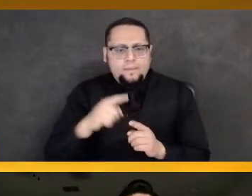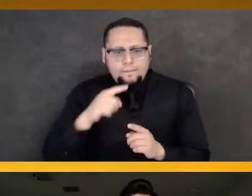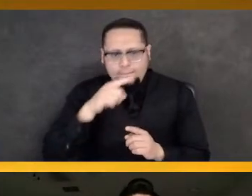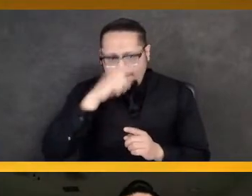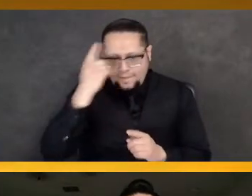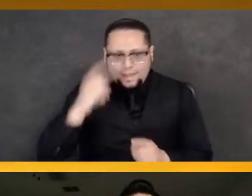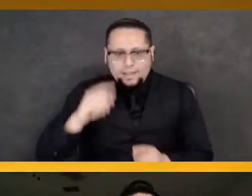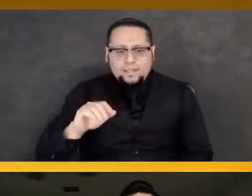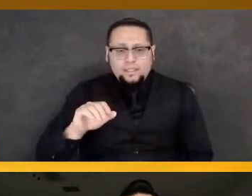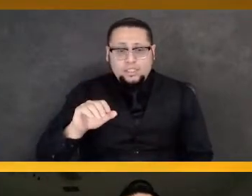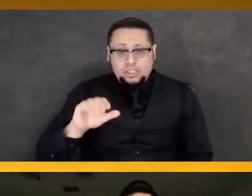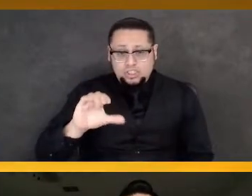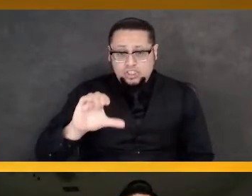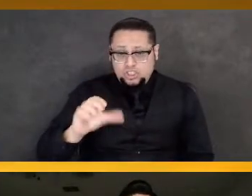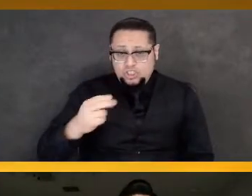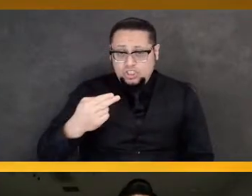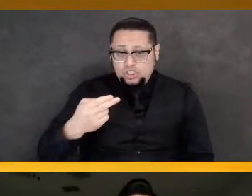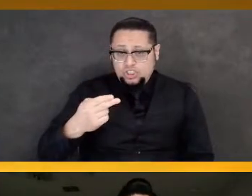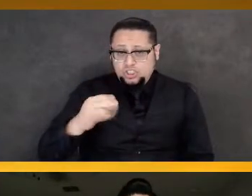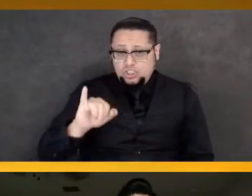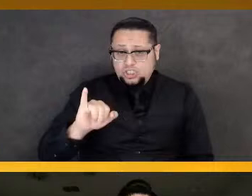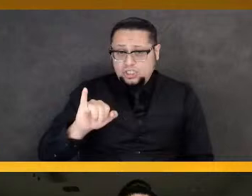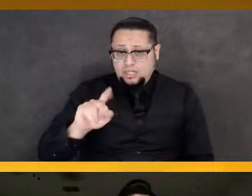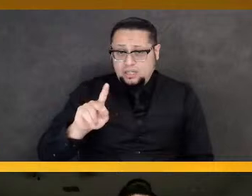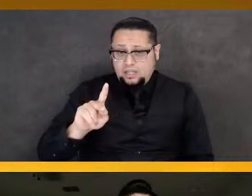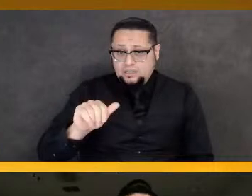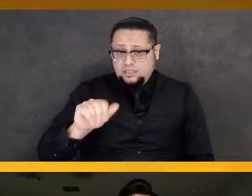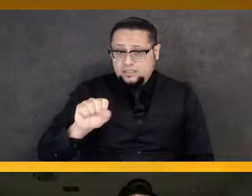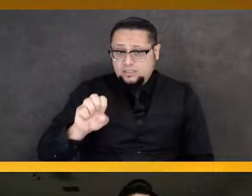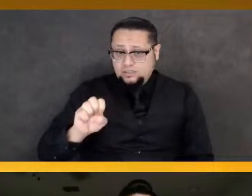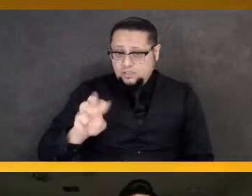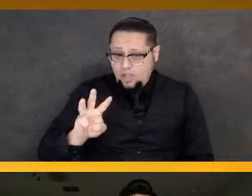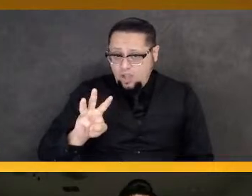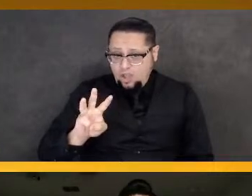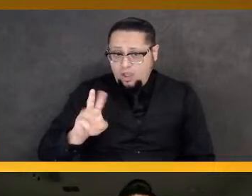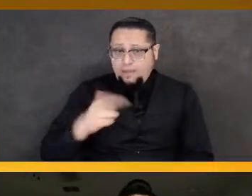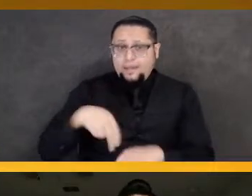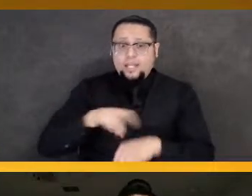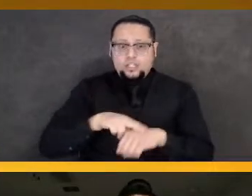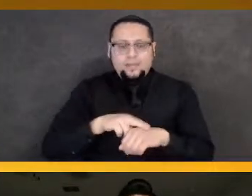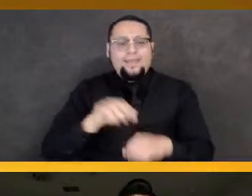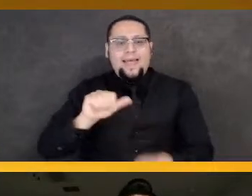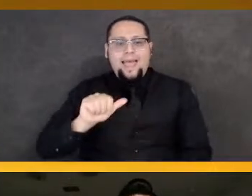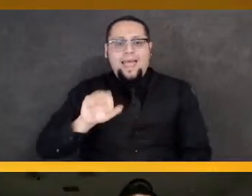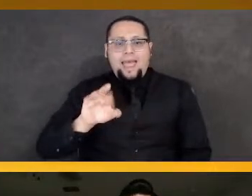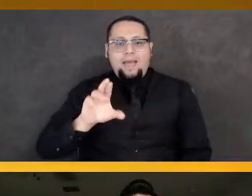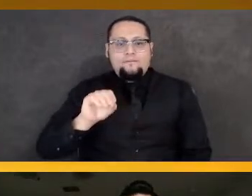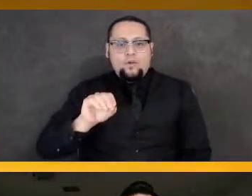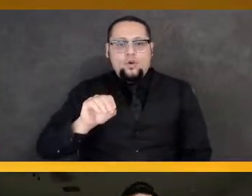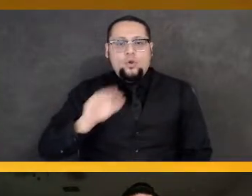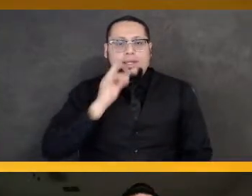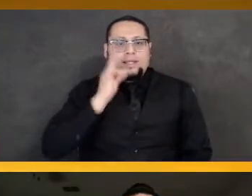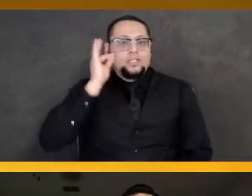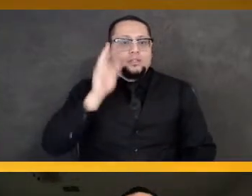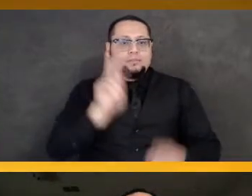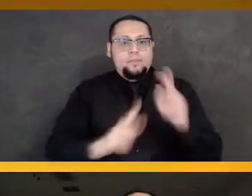Chickasaw from the Chickasaw Nation. And that Afro-Indigenous people are not seen as